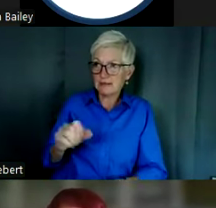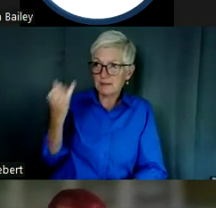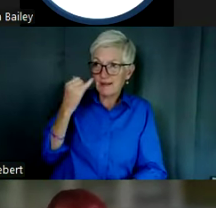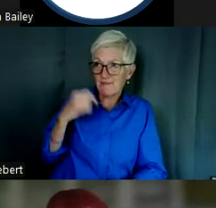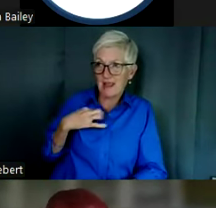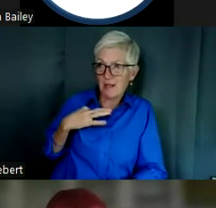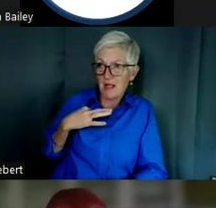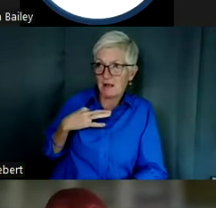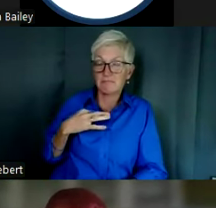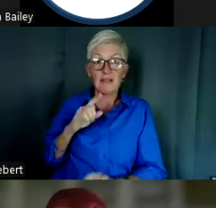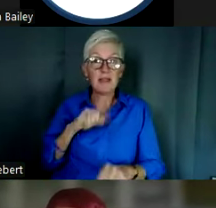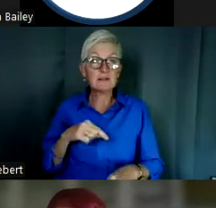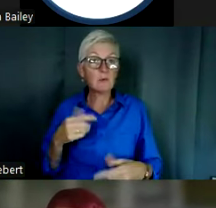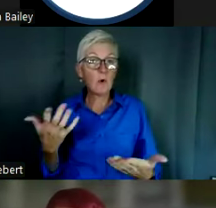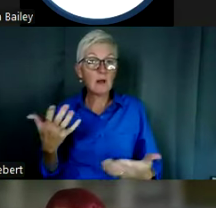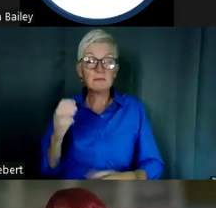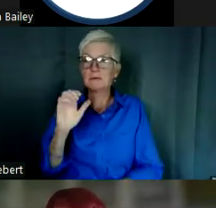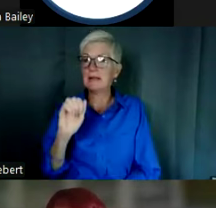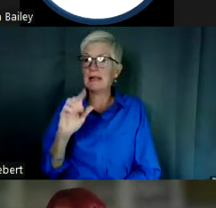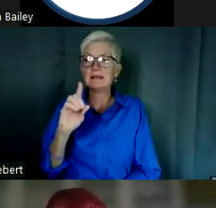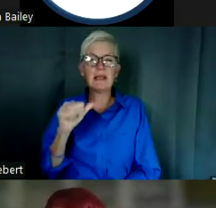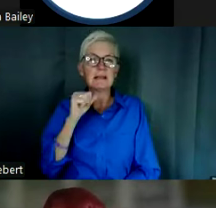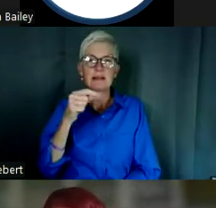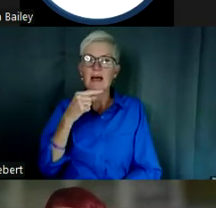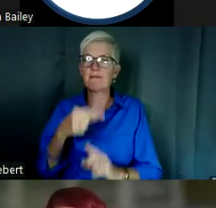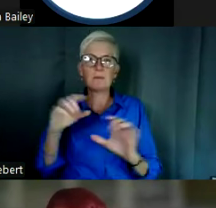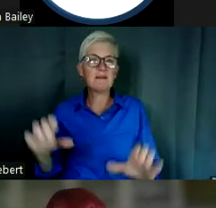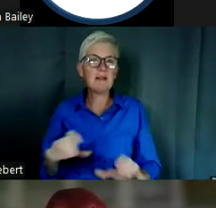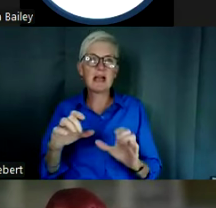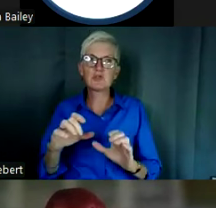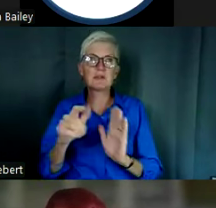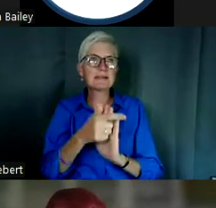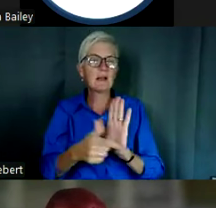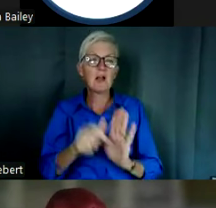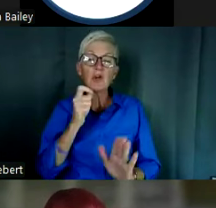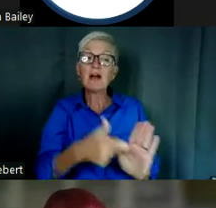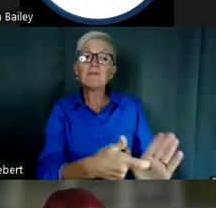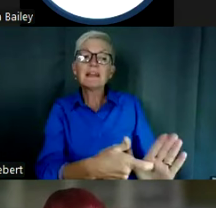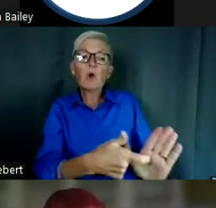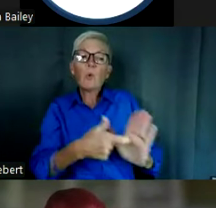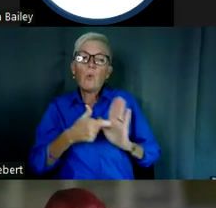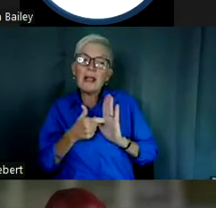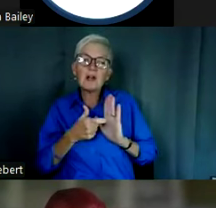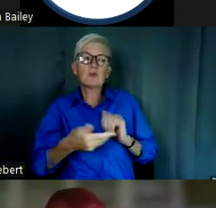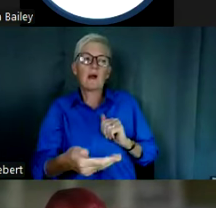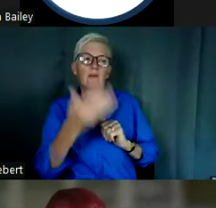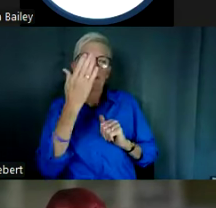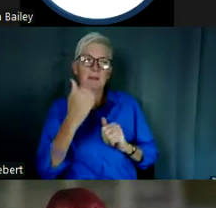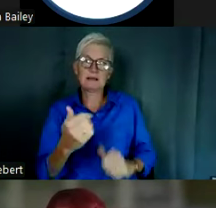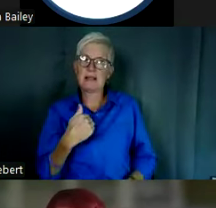is the ADA is not an affirmative action statute, so you're not required to hire the person with a disability just because they have a